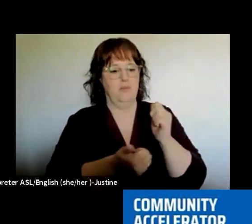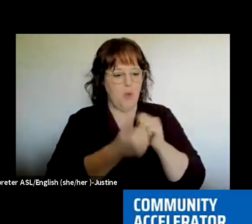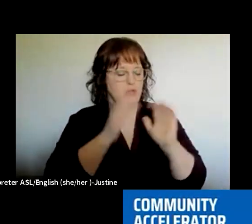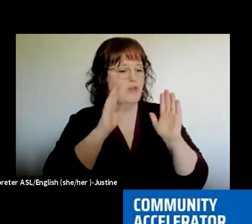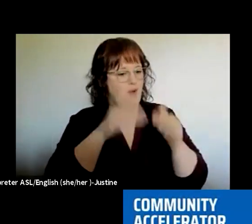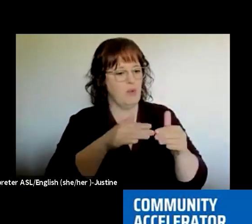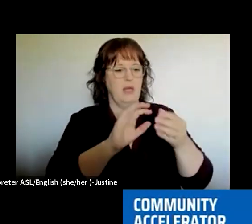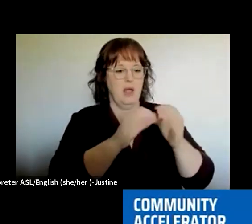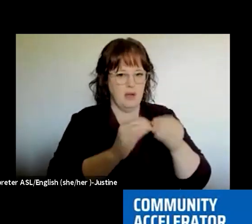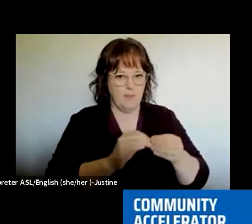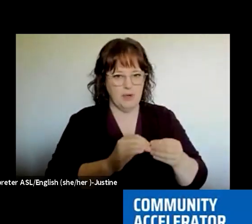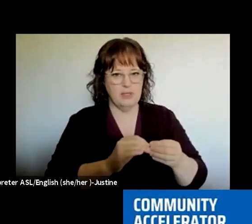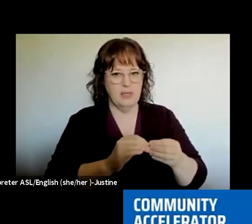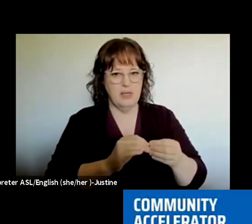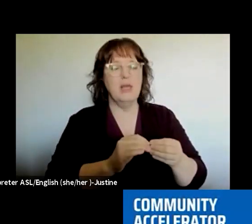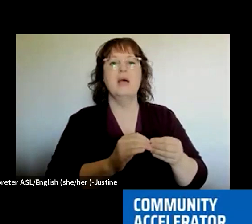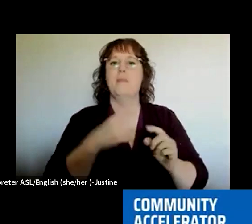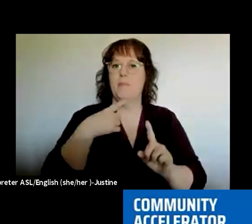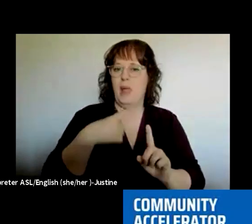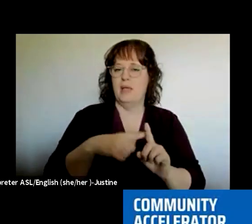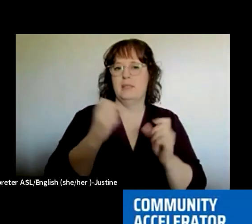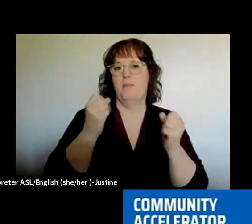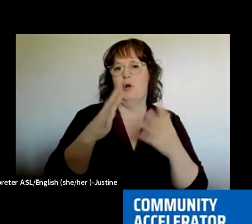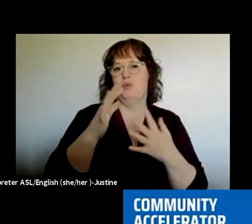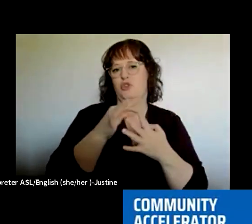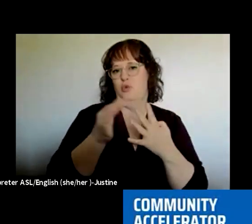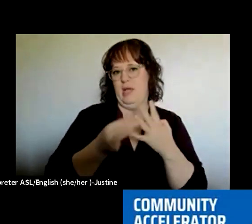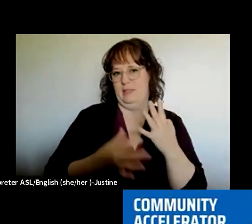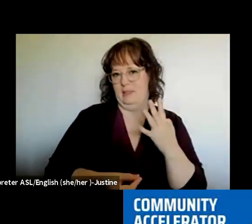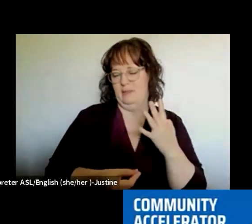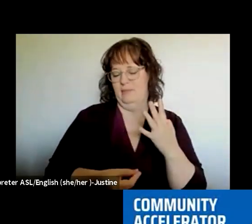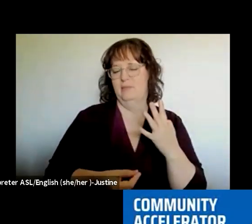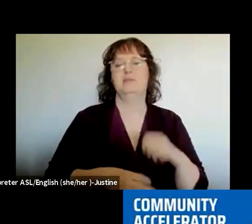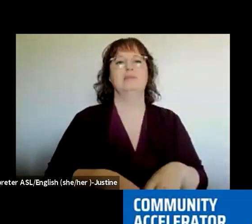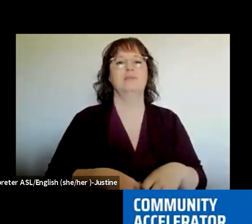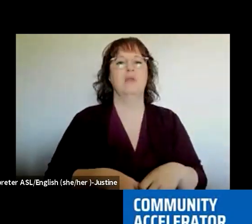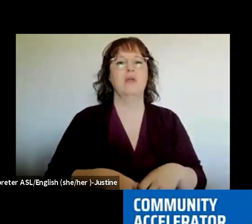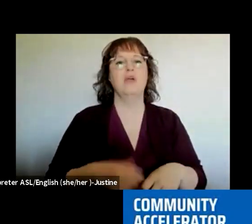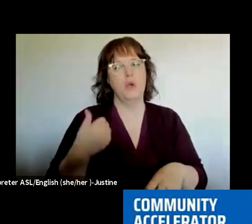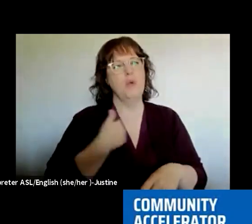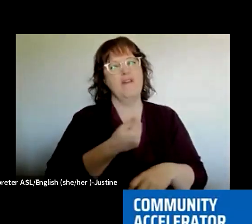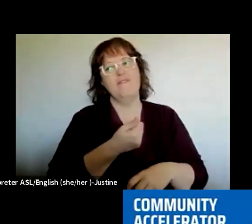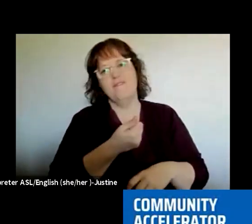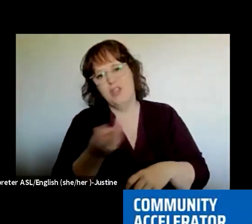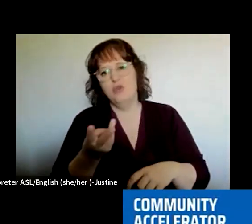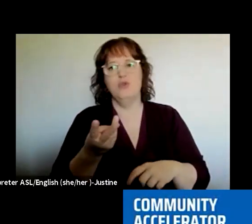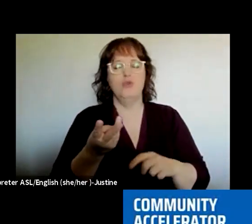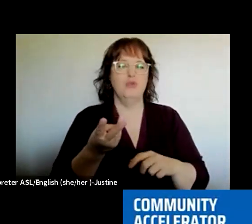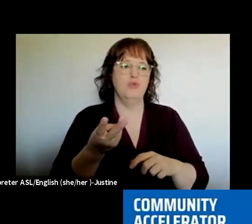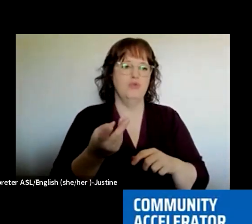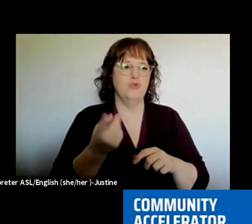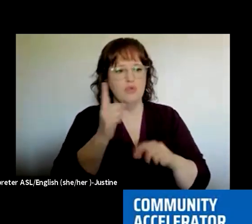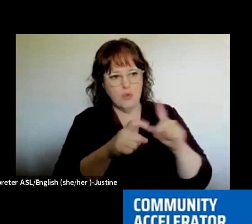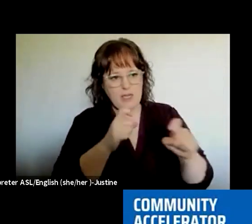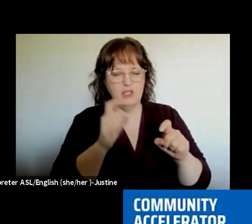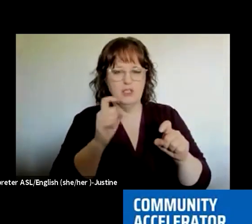to multiple choice questions, and where we do ask for brief narrative